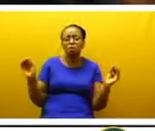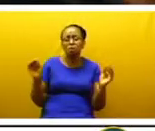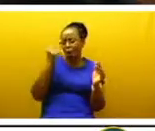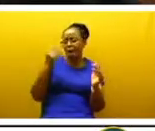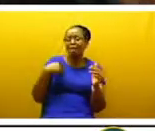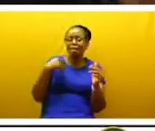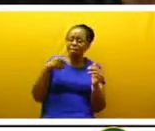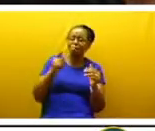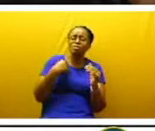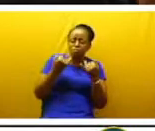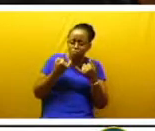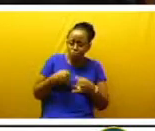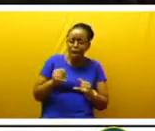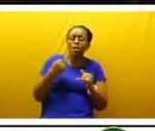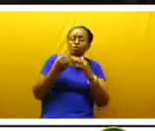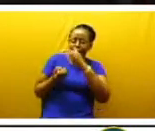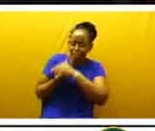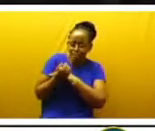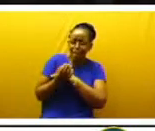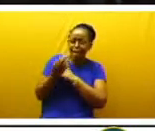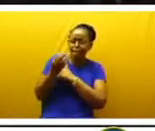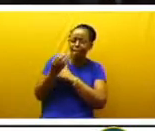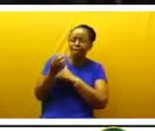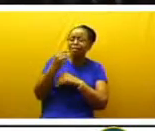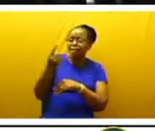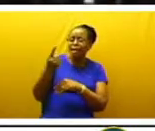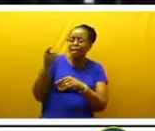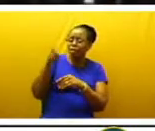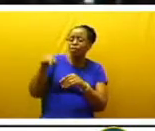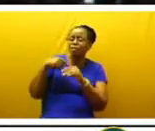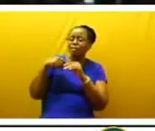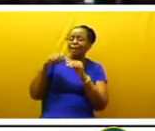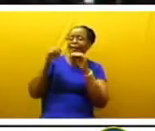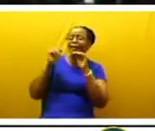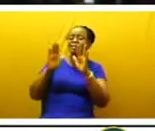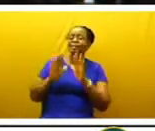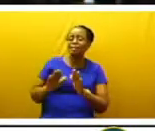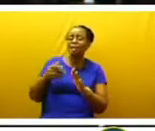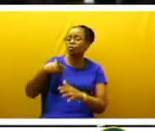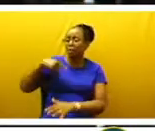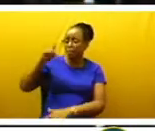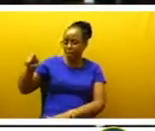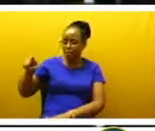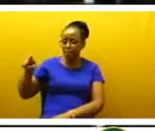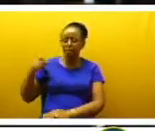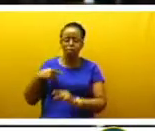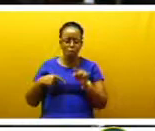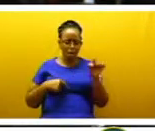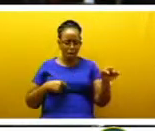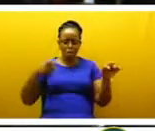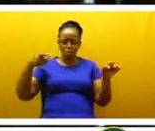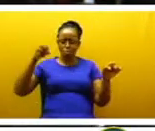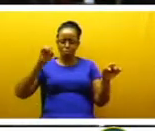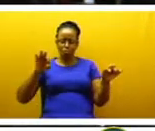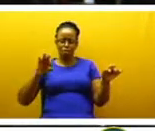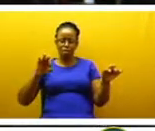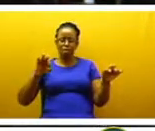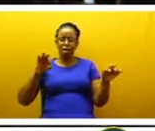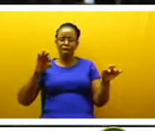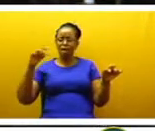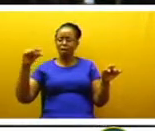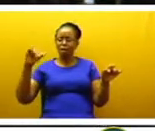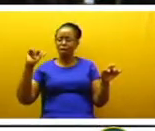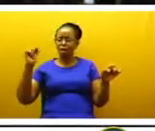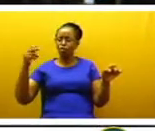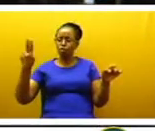friend, the professor, is saying, you too must acknowledge.